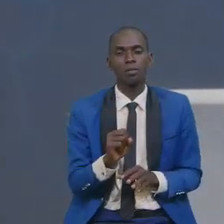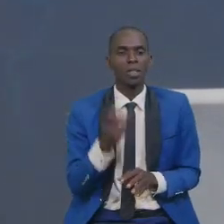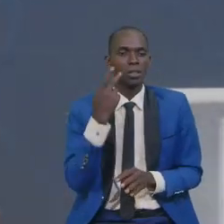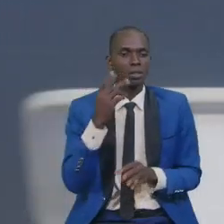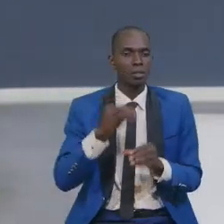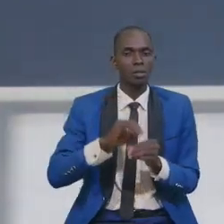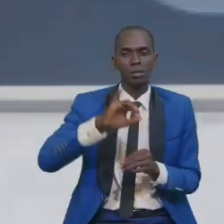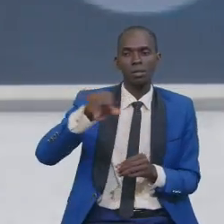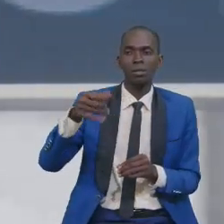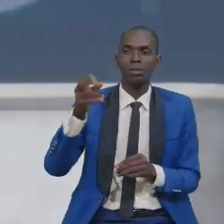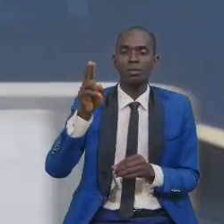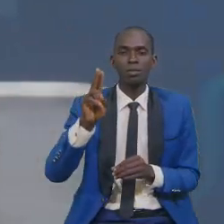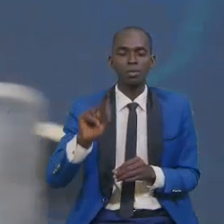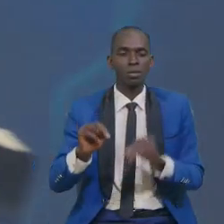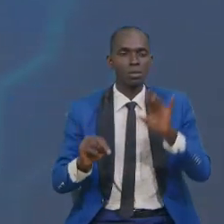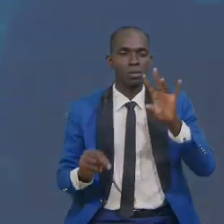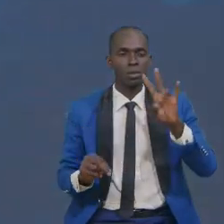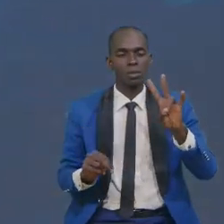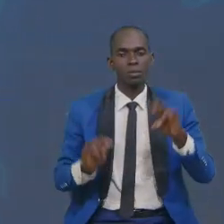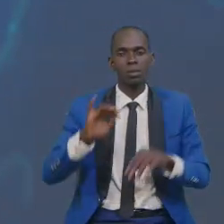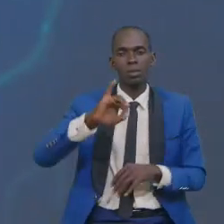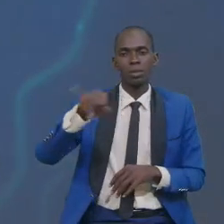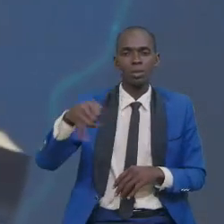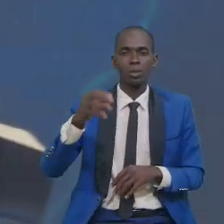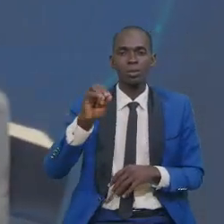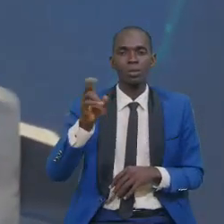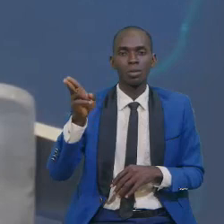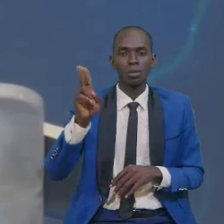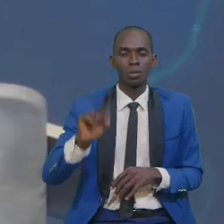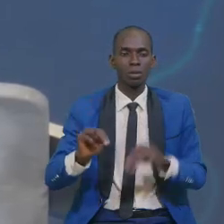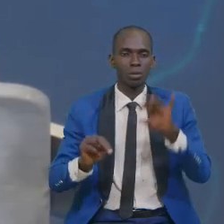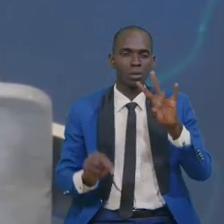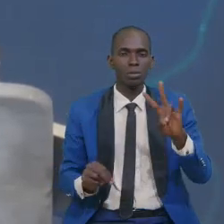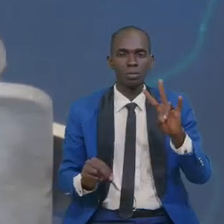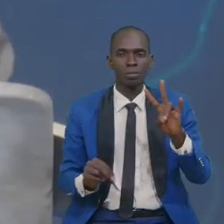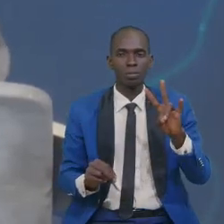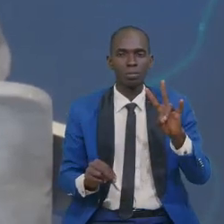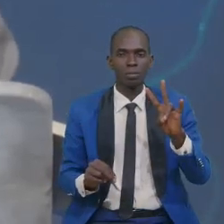John Chapter 7 John chapter 7.